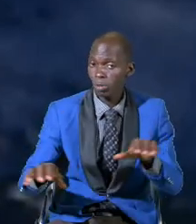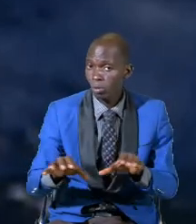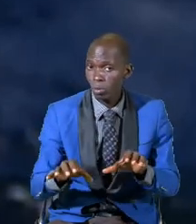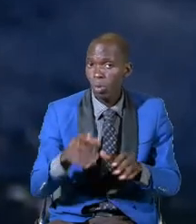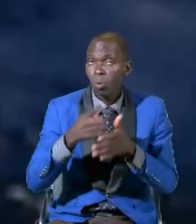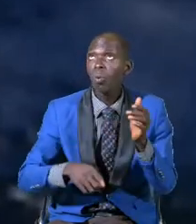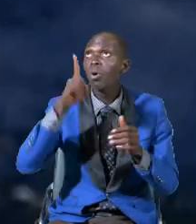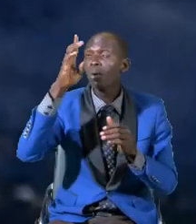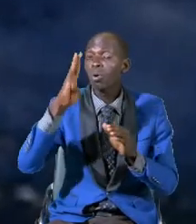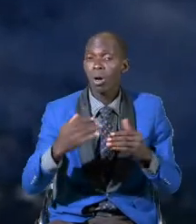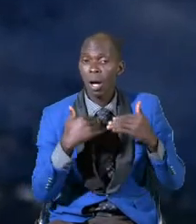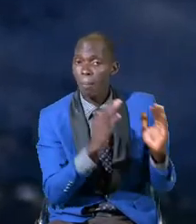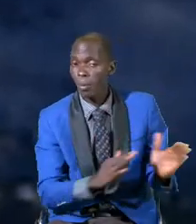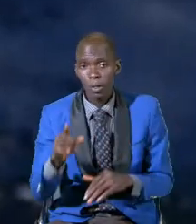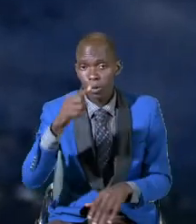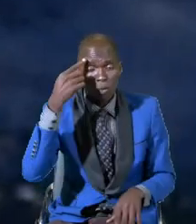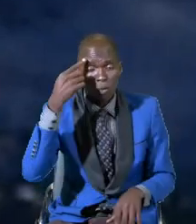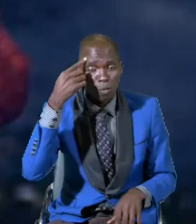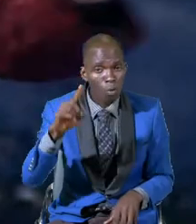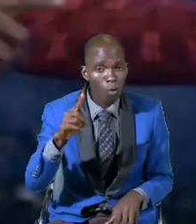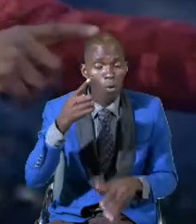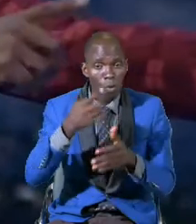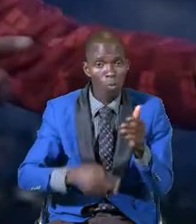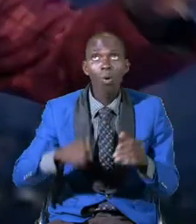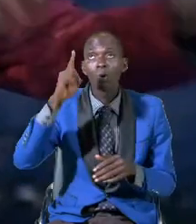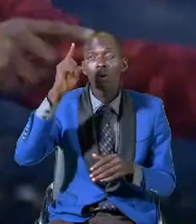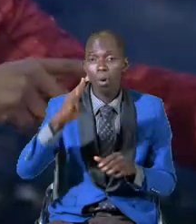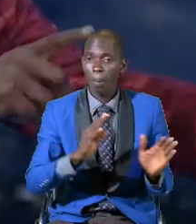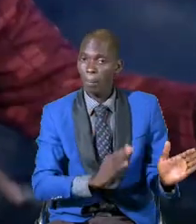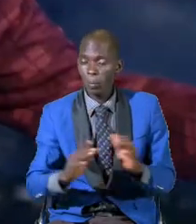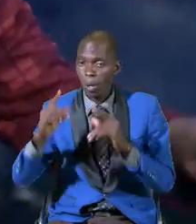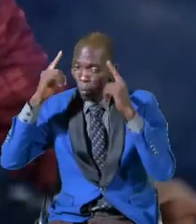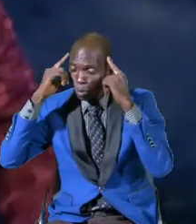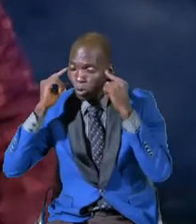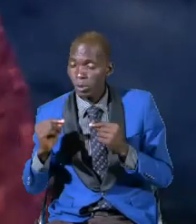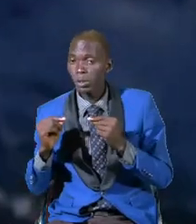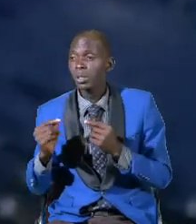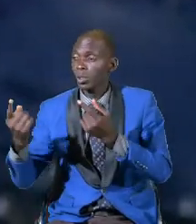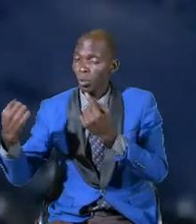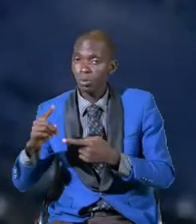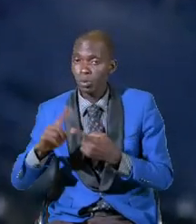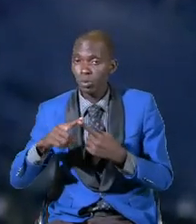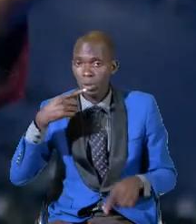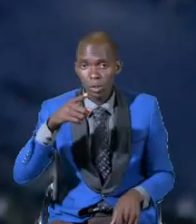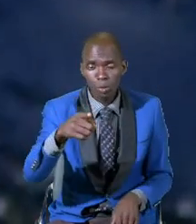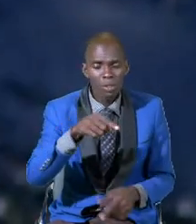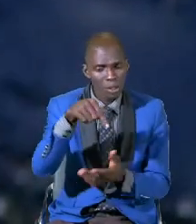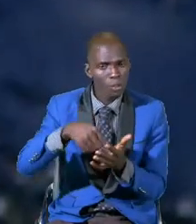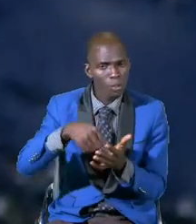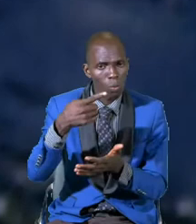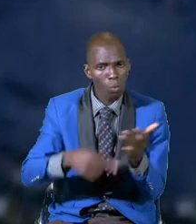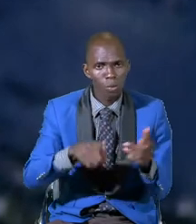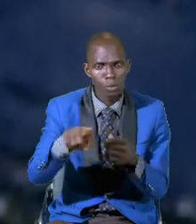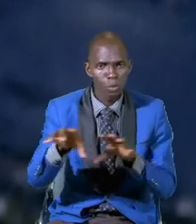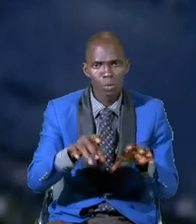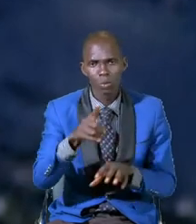you can do, what God prepared Moses for to go and tell you, this is what you do, and then you say you